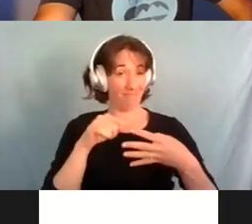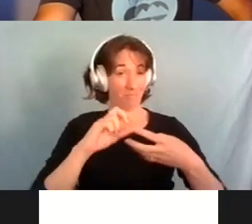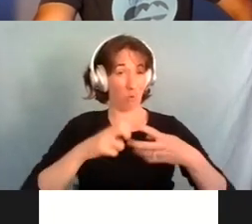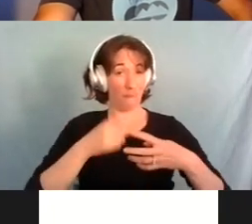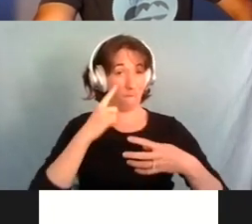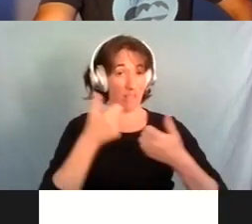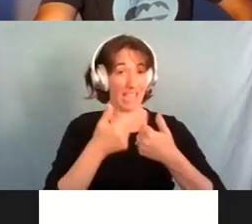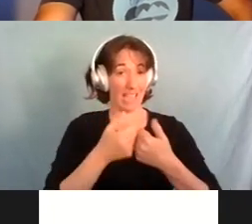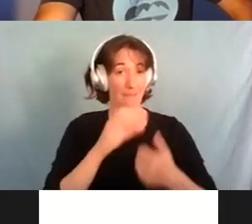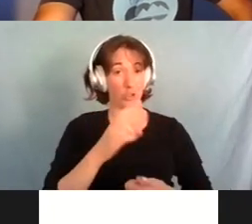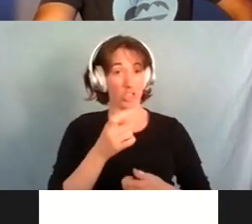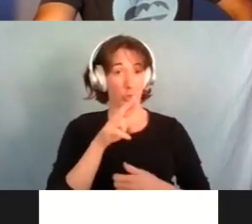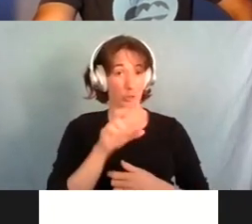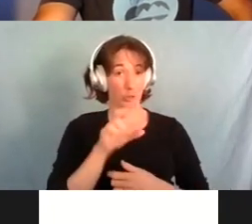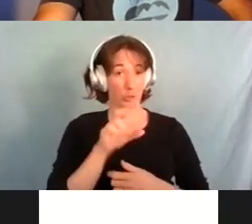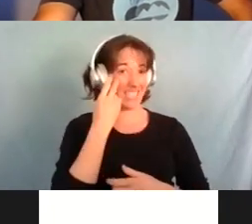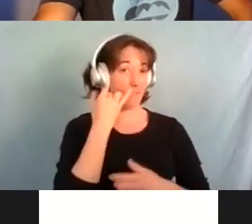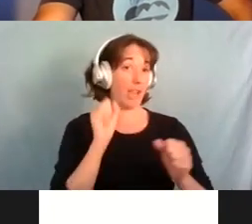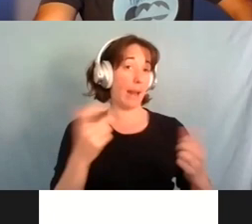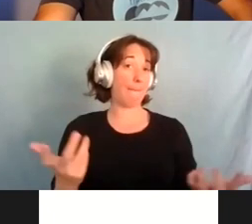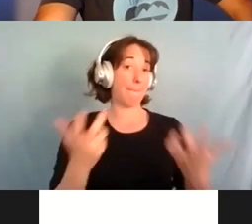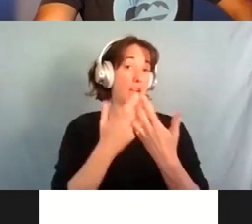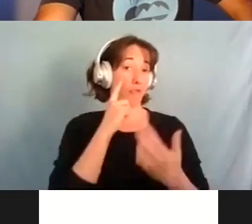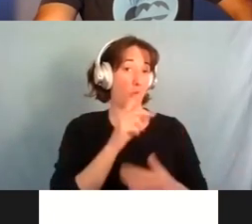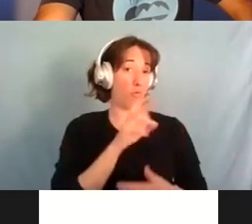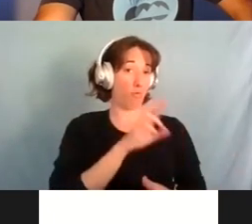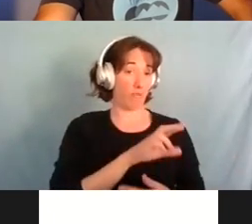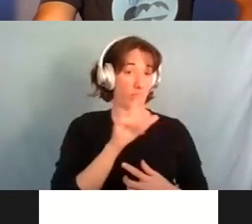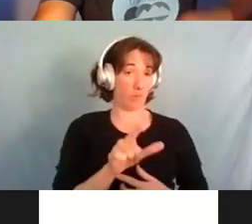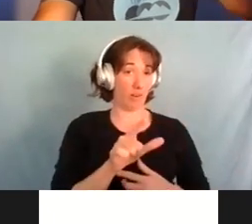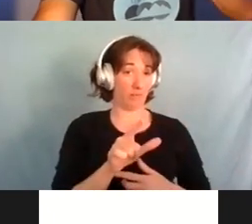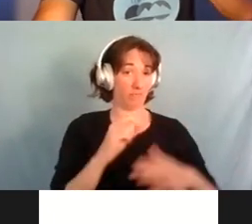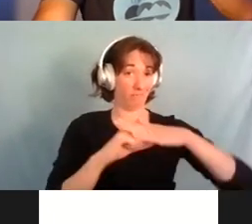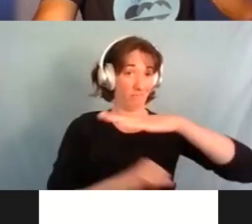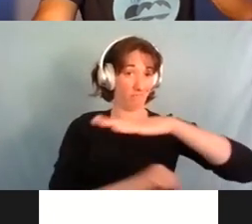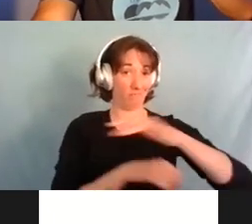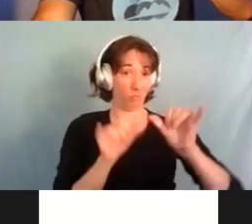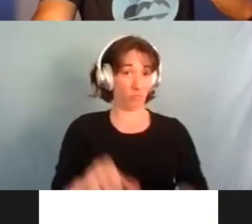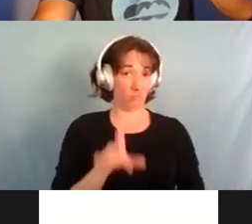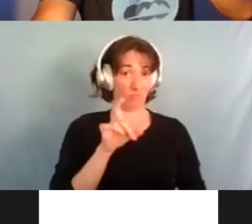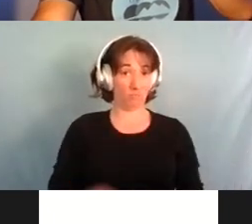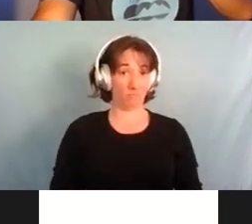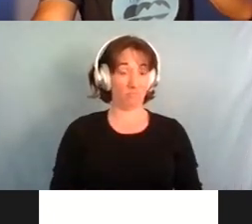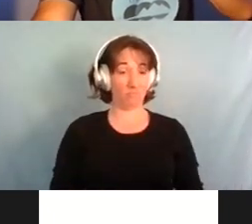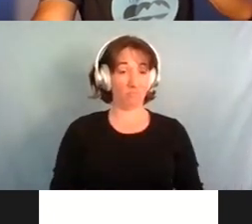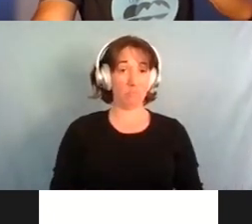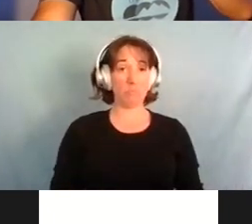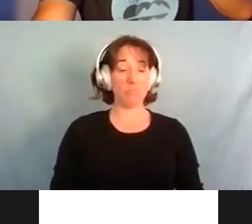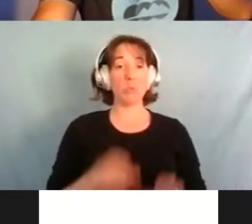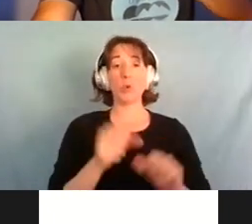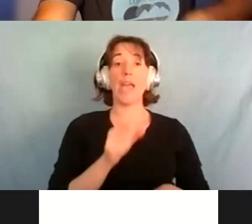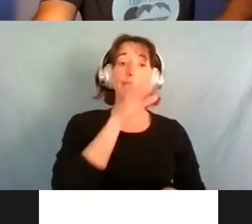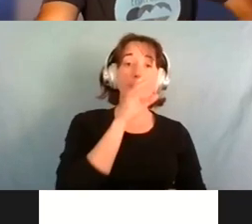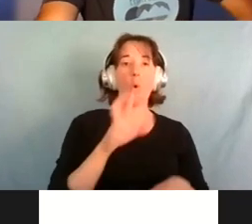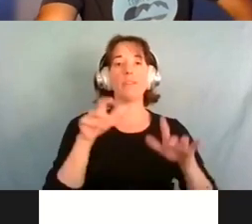see if we can match it to a reinforcement learning framework? You can say it out loud or type it in the